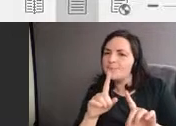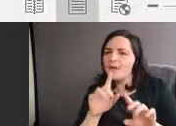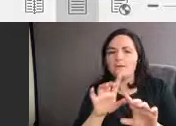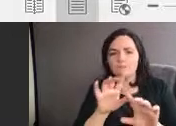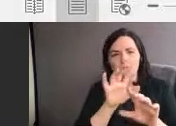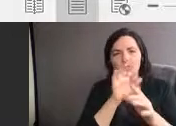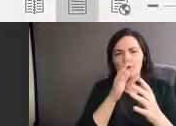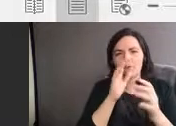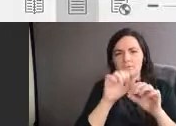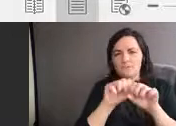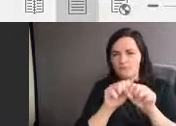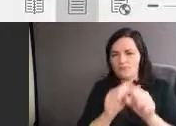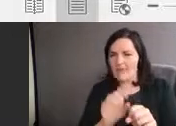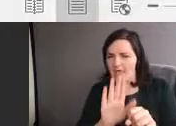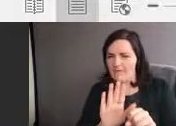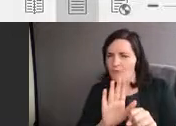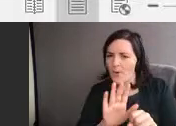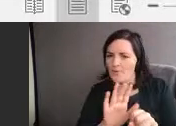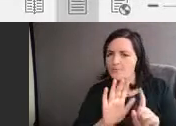for you to look at.